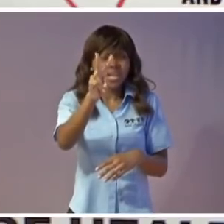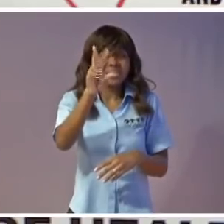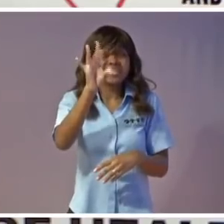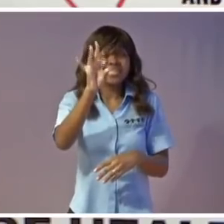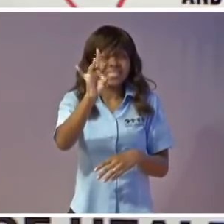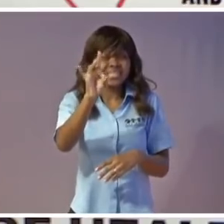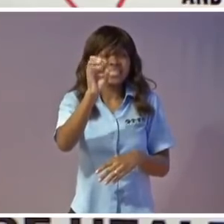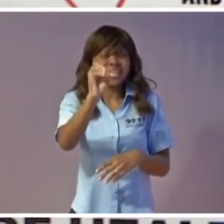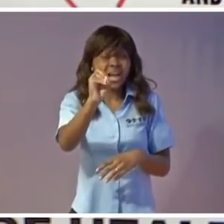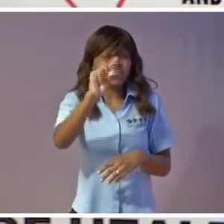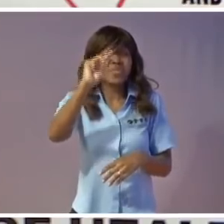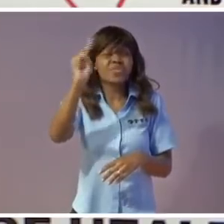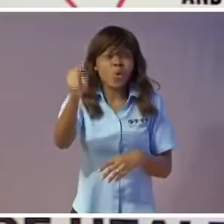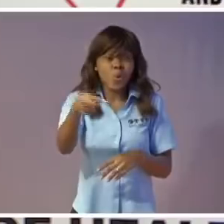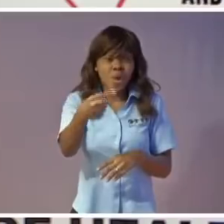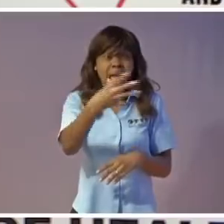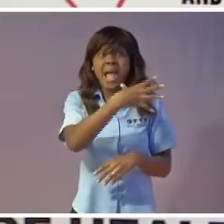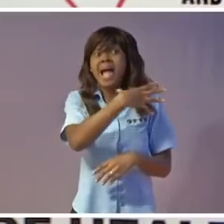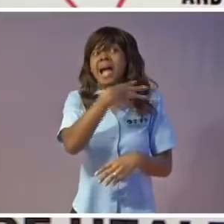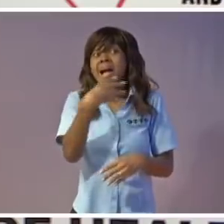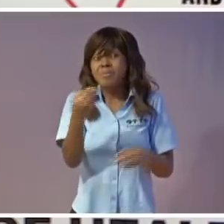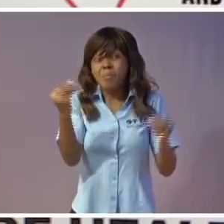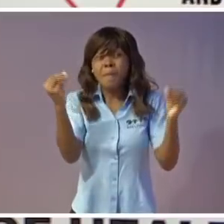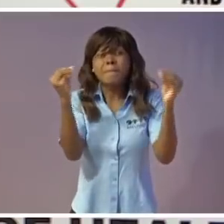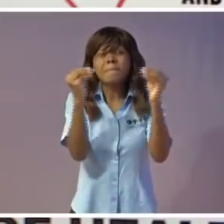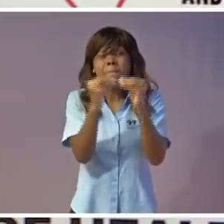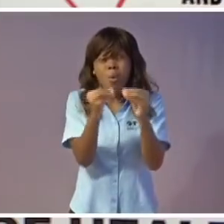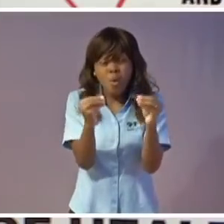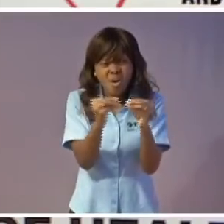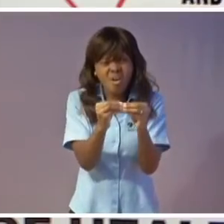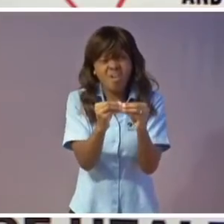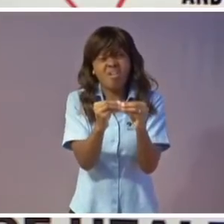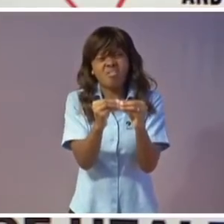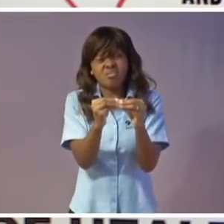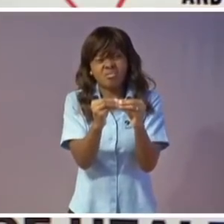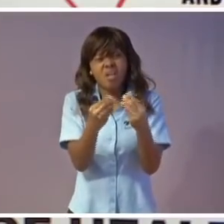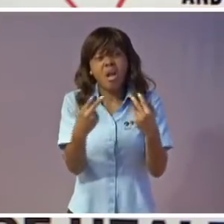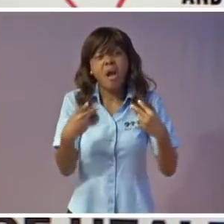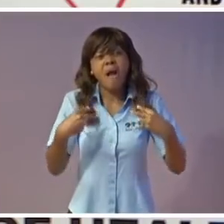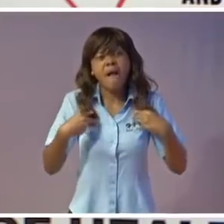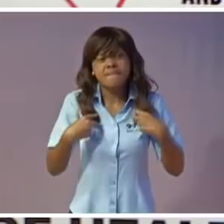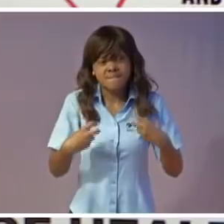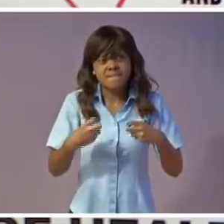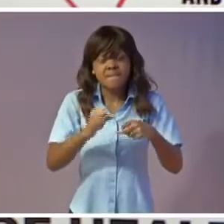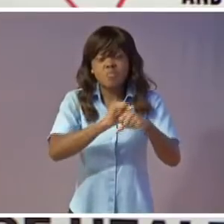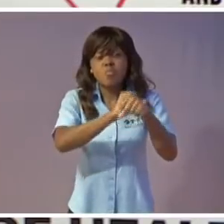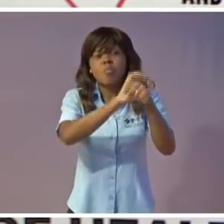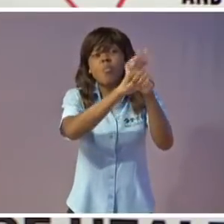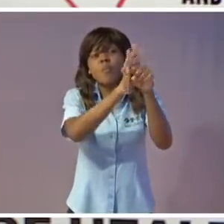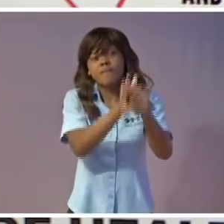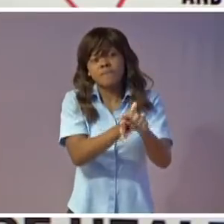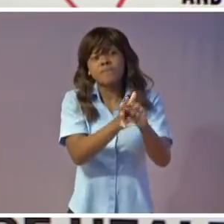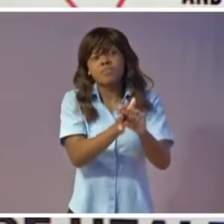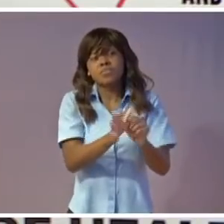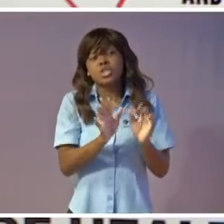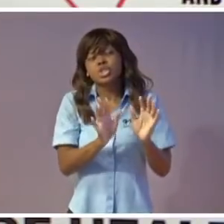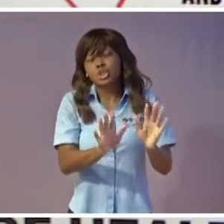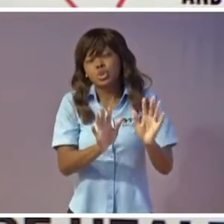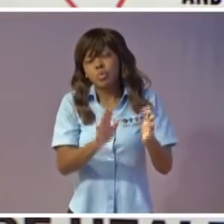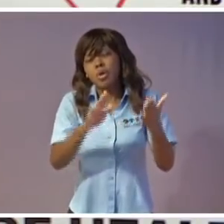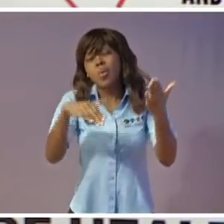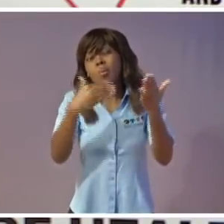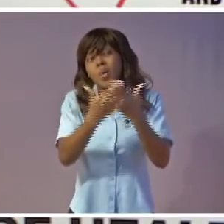290,859,963 cases. We'll be touching the 300 million mark very soon. Deaths, unfortunately,